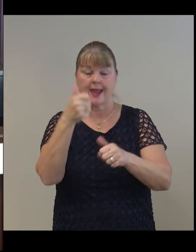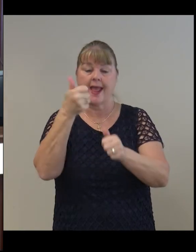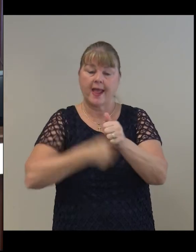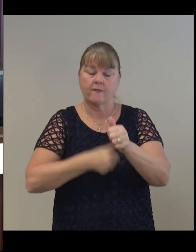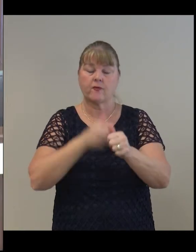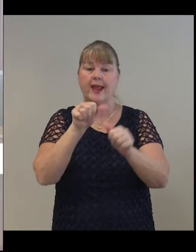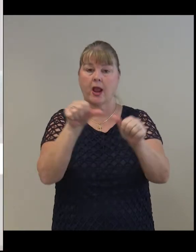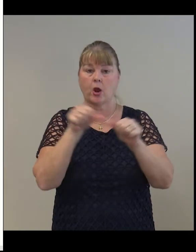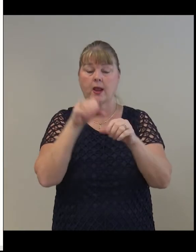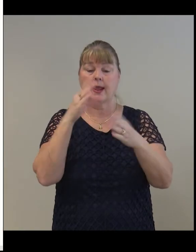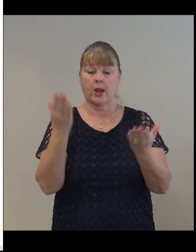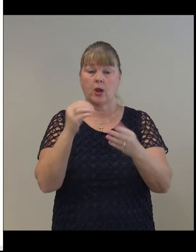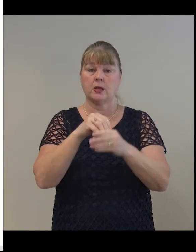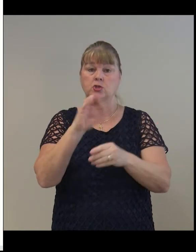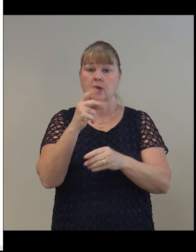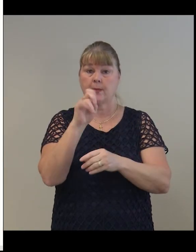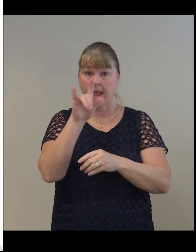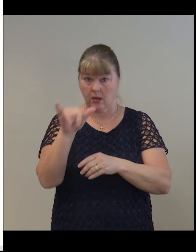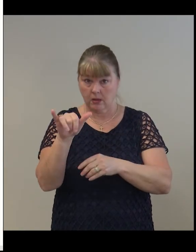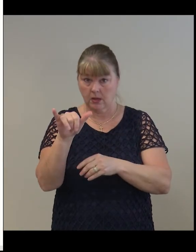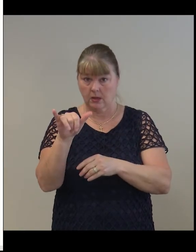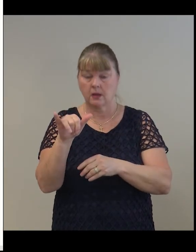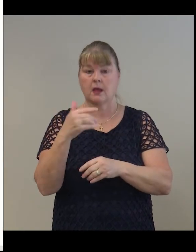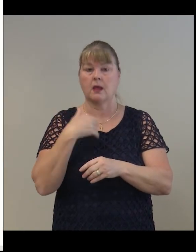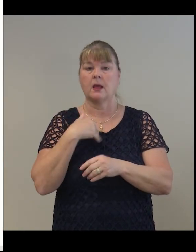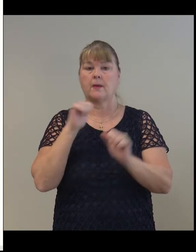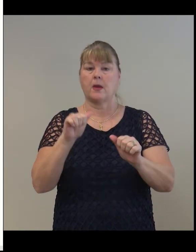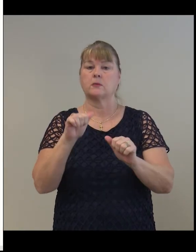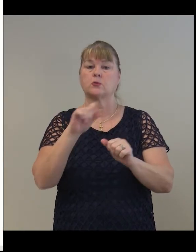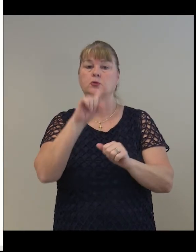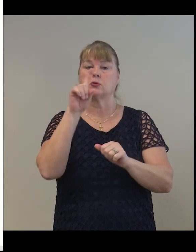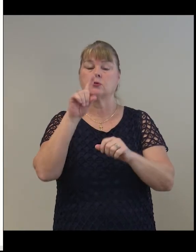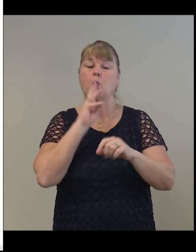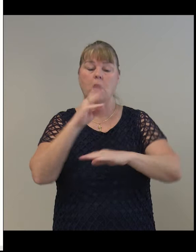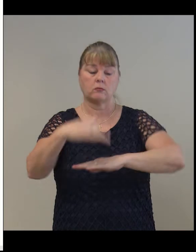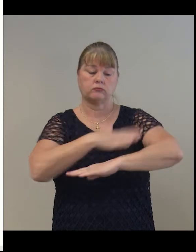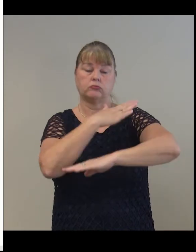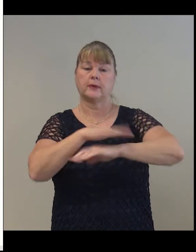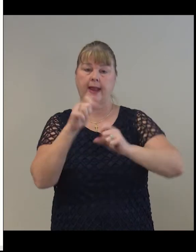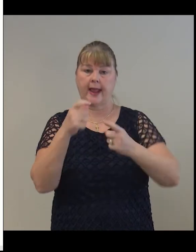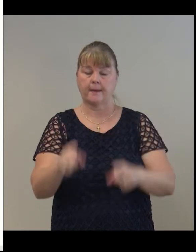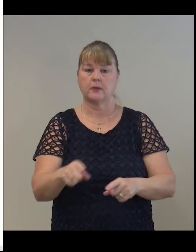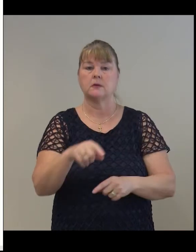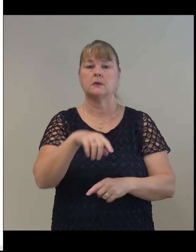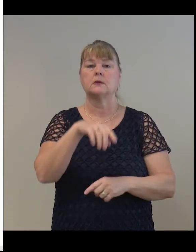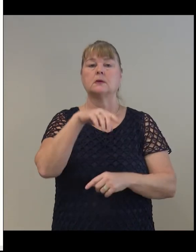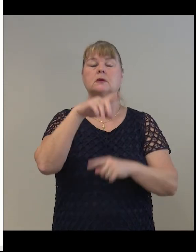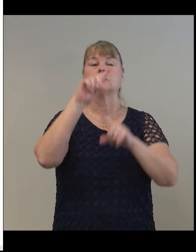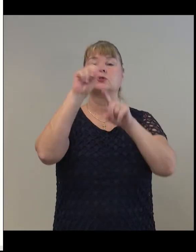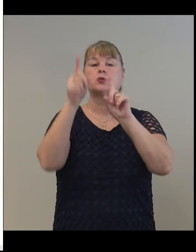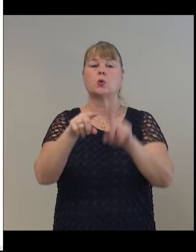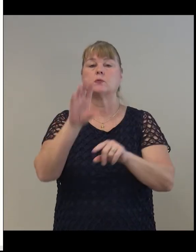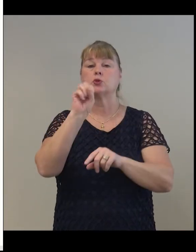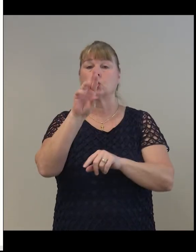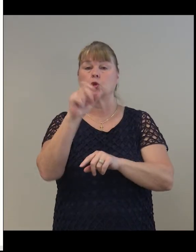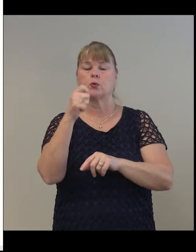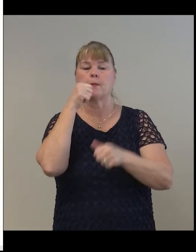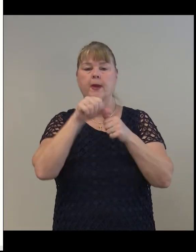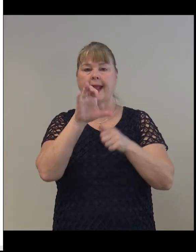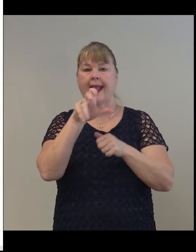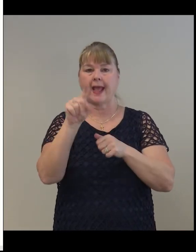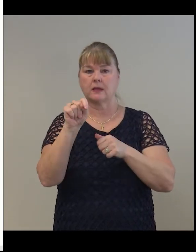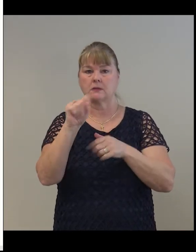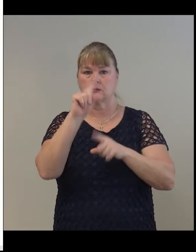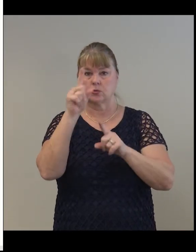you keep that in mind. So storm surge, let's go back to our Category 1 storm here. You're already up to almost